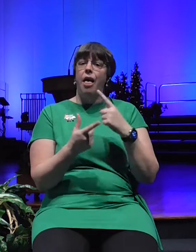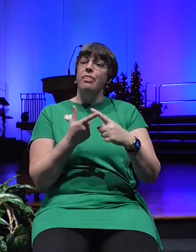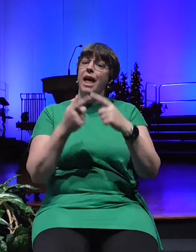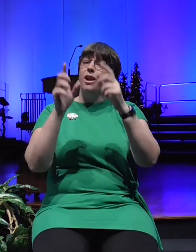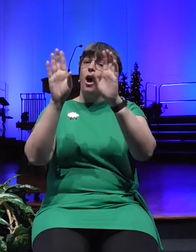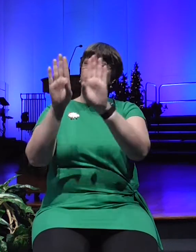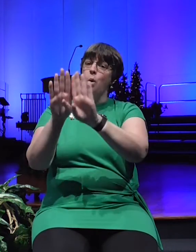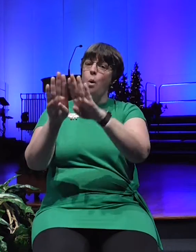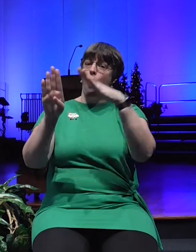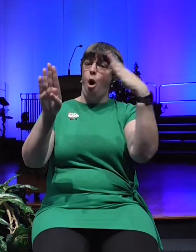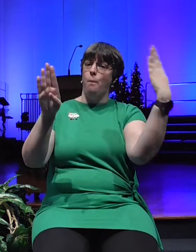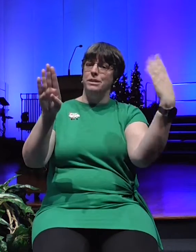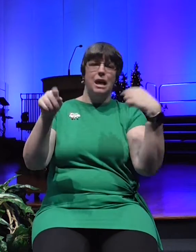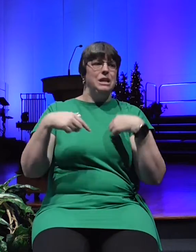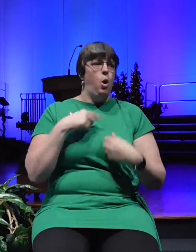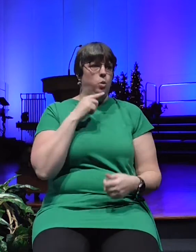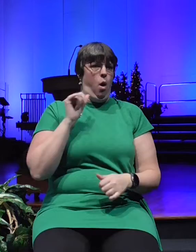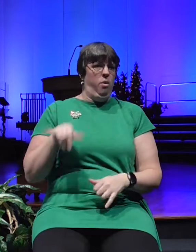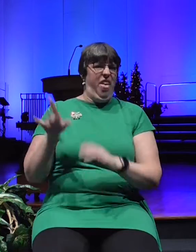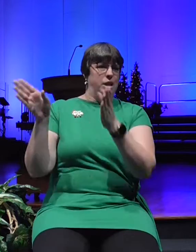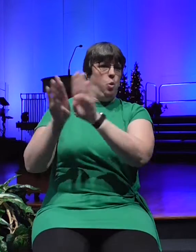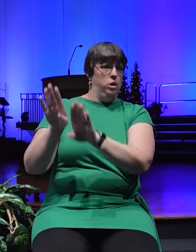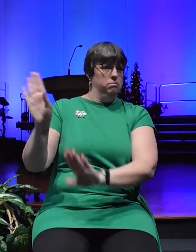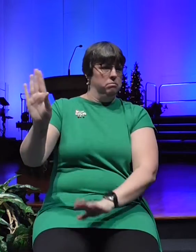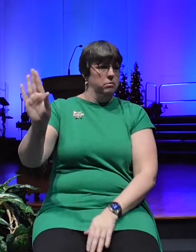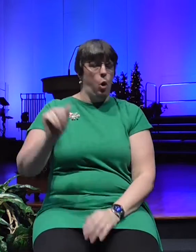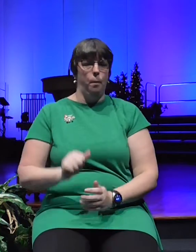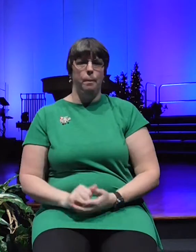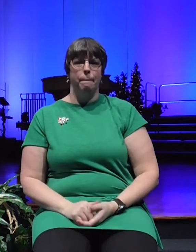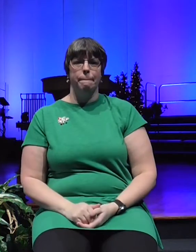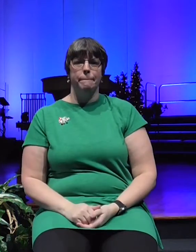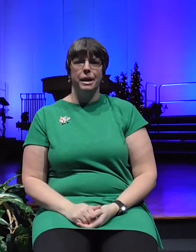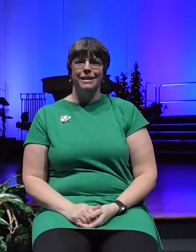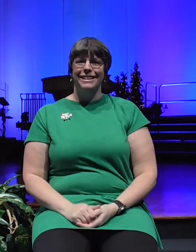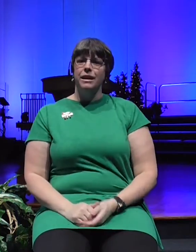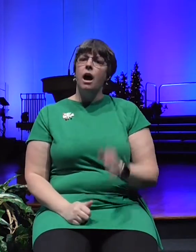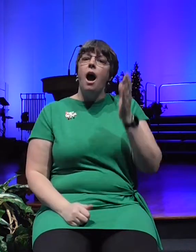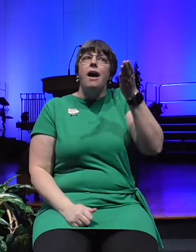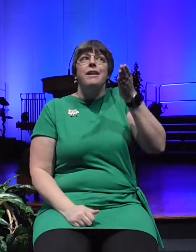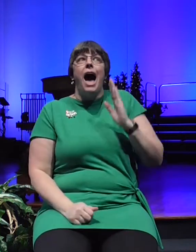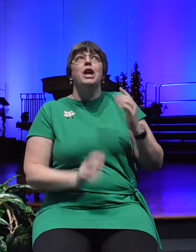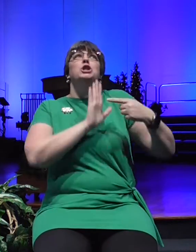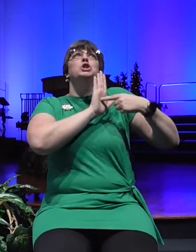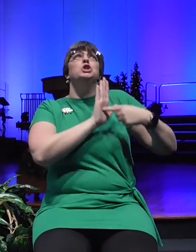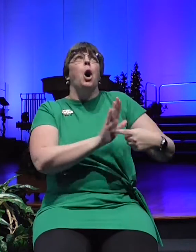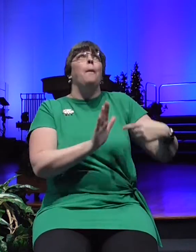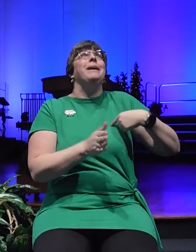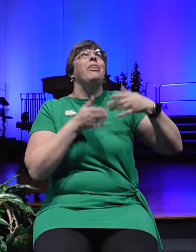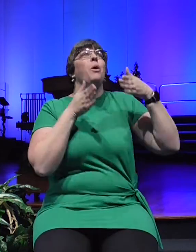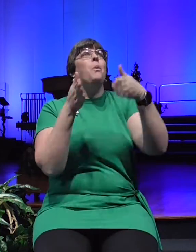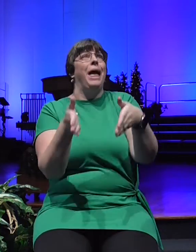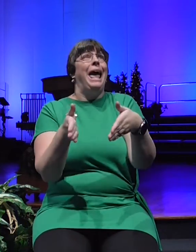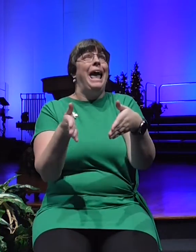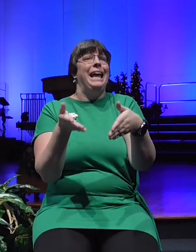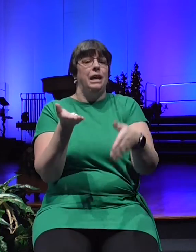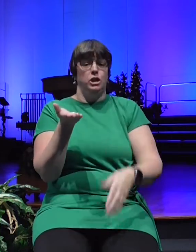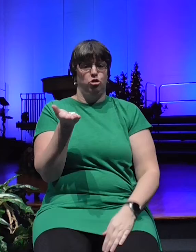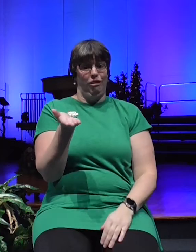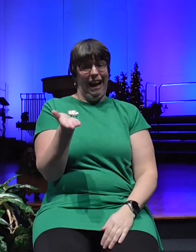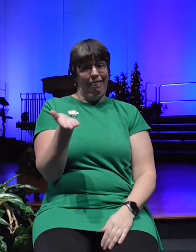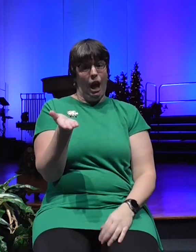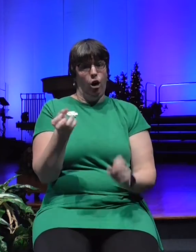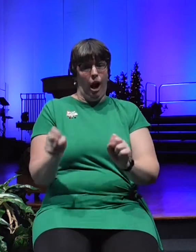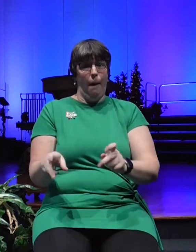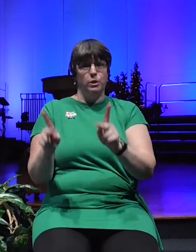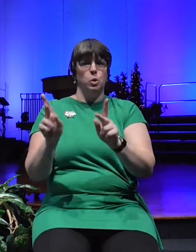then a door opens, and we go, oh, well, not that door. God, God, show me the way. And